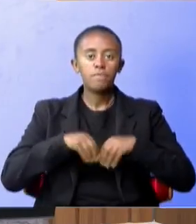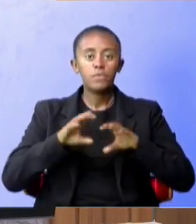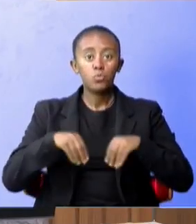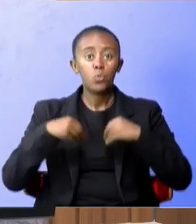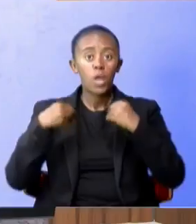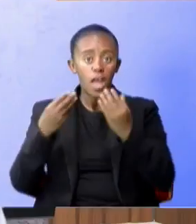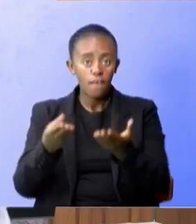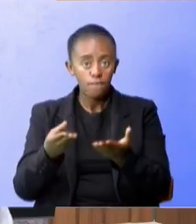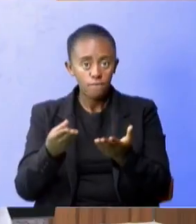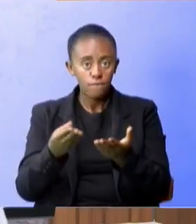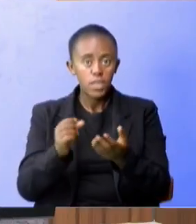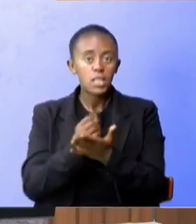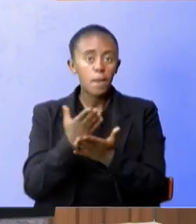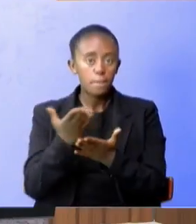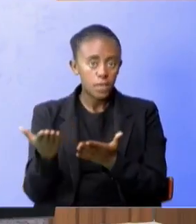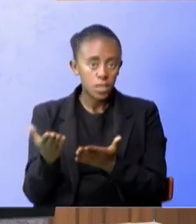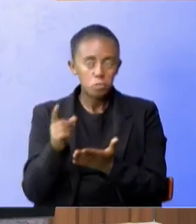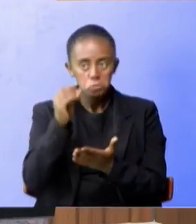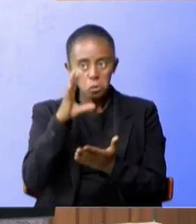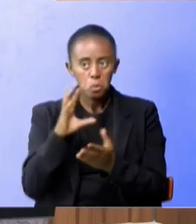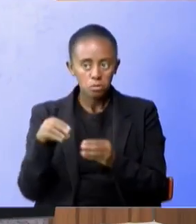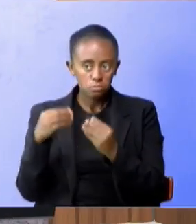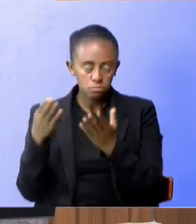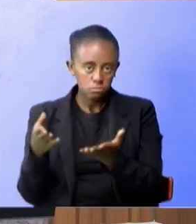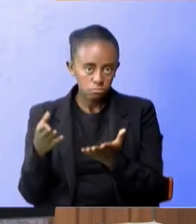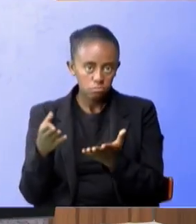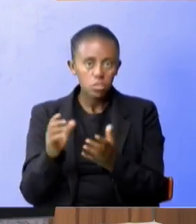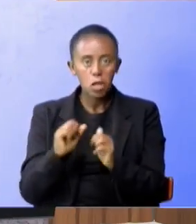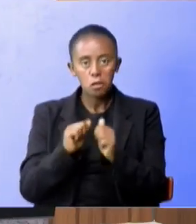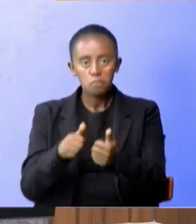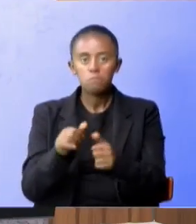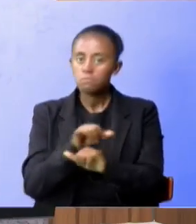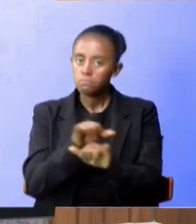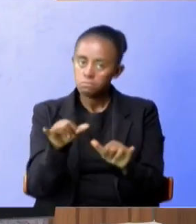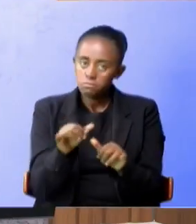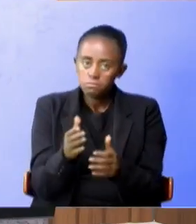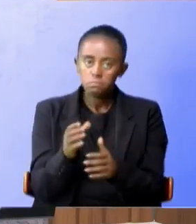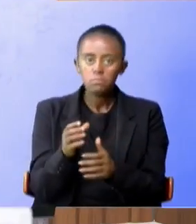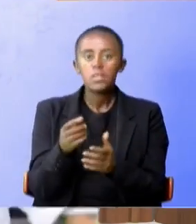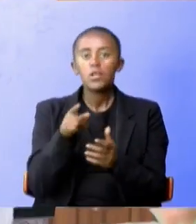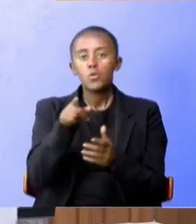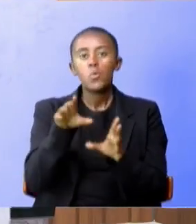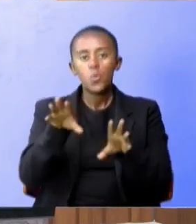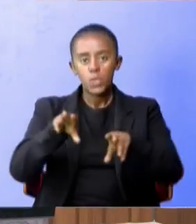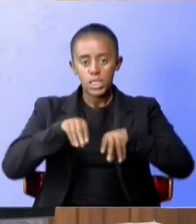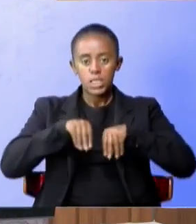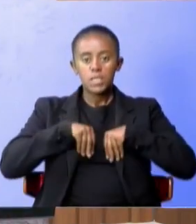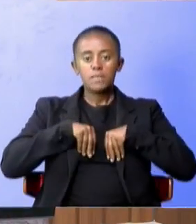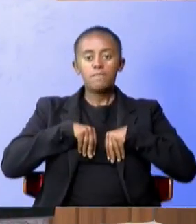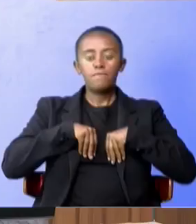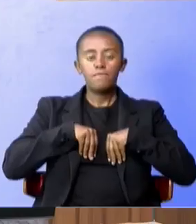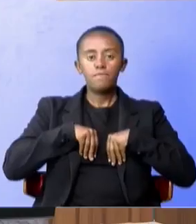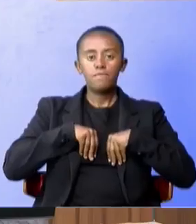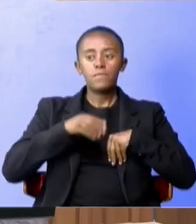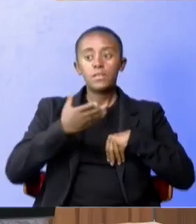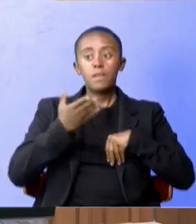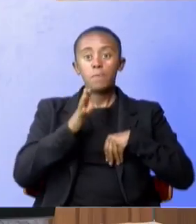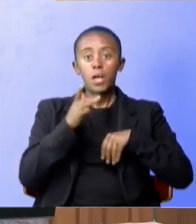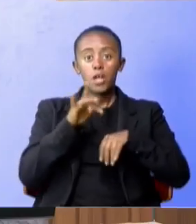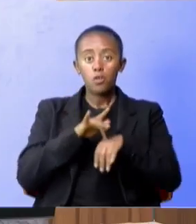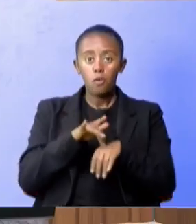give something for someone, it could be a gift or anything, and you receive that same kind